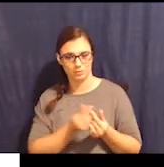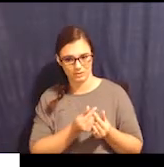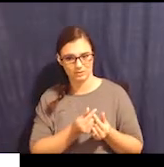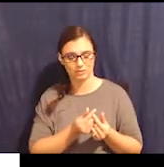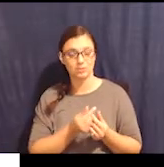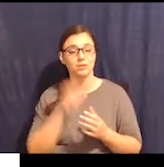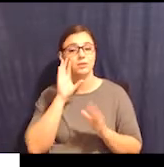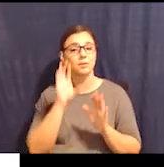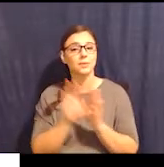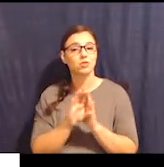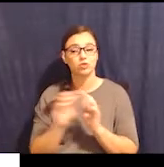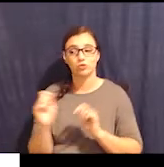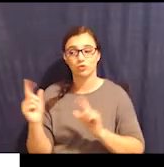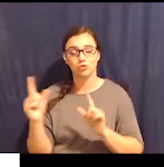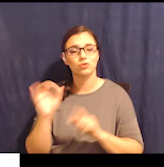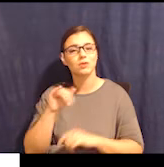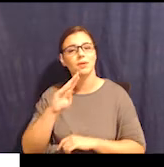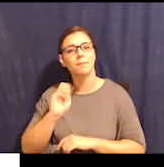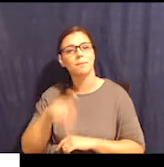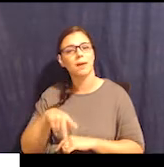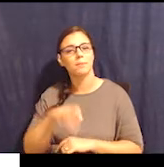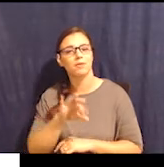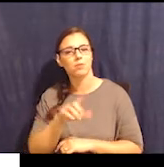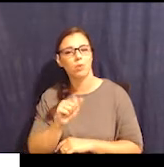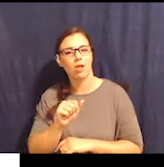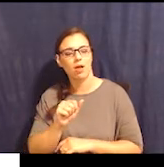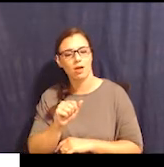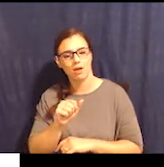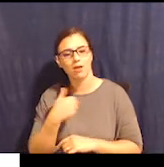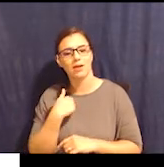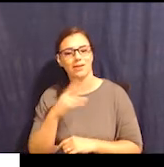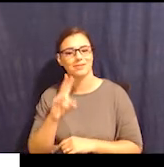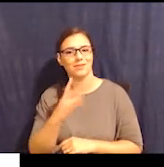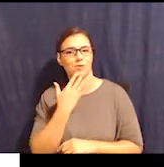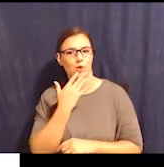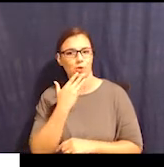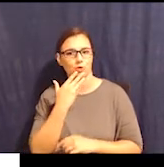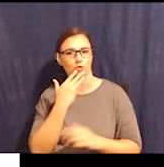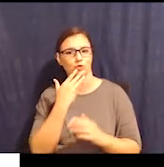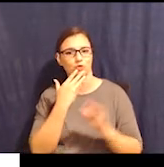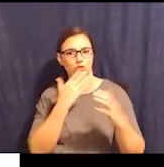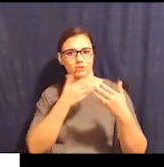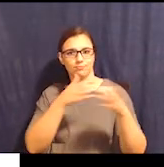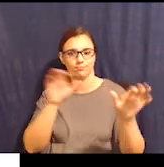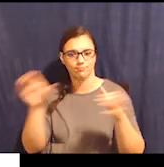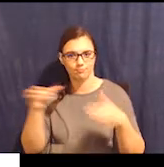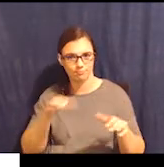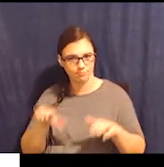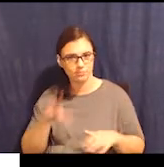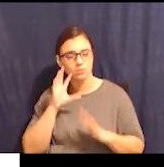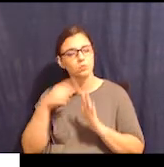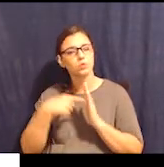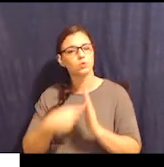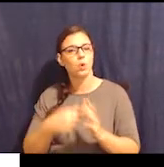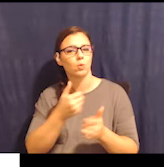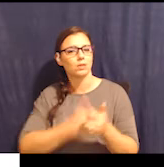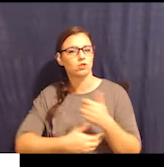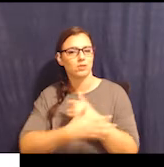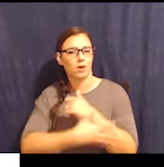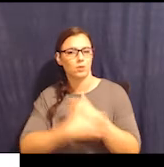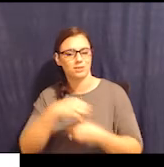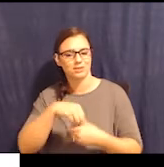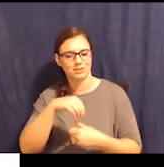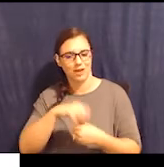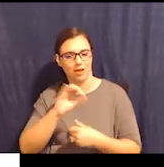divided by 7 colors, with each color showing the counties that are in that particular managing entity. On the map, the